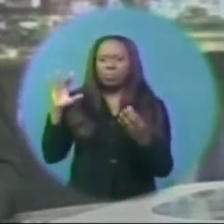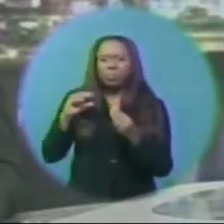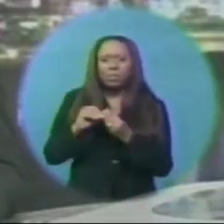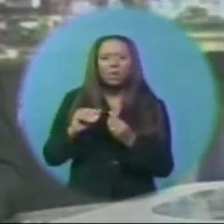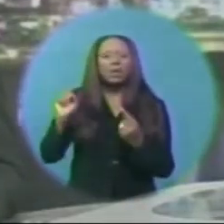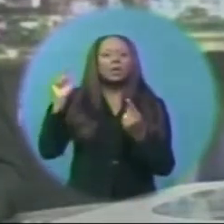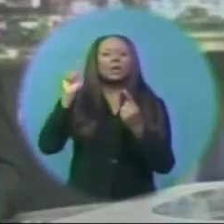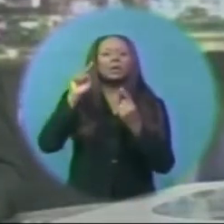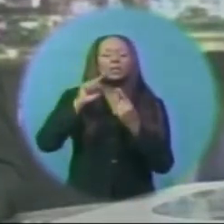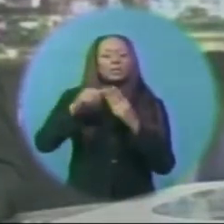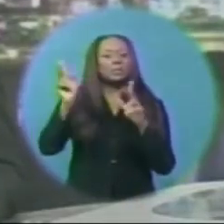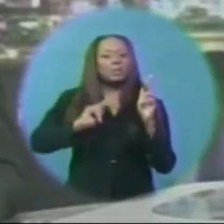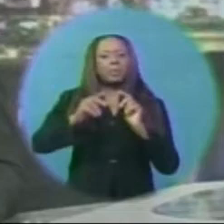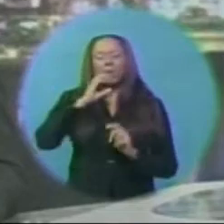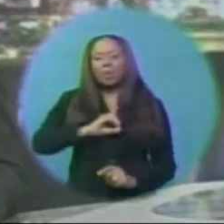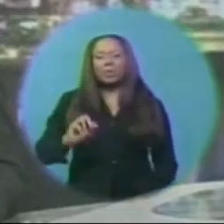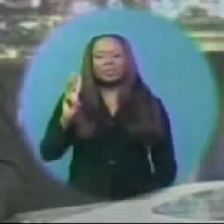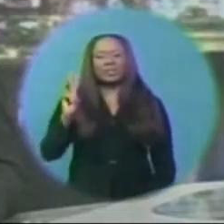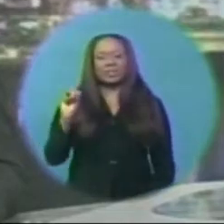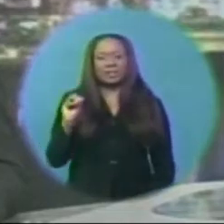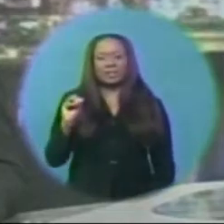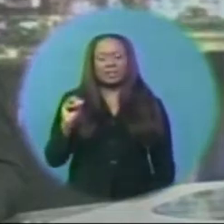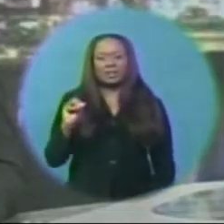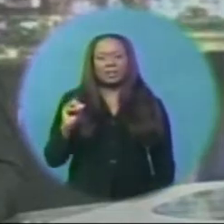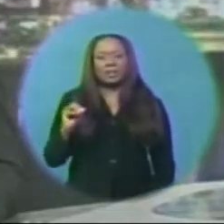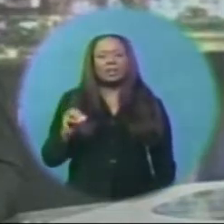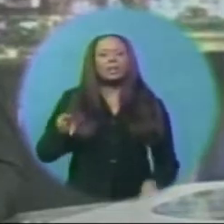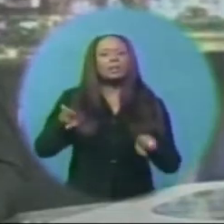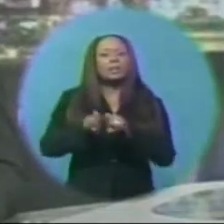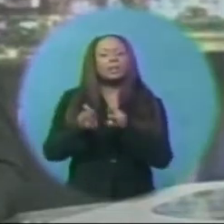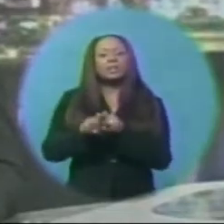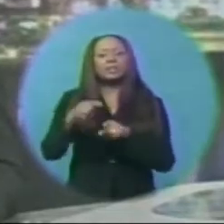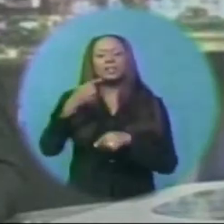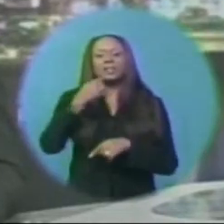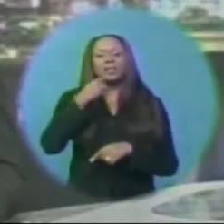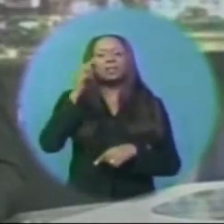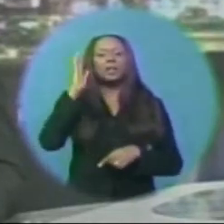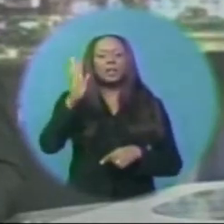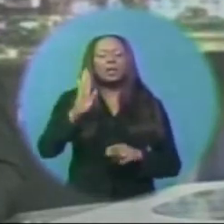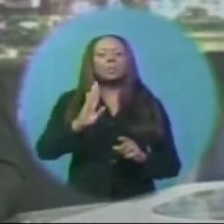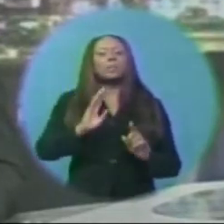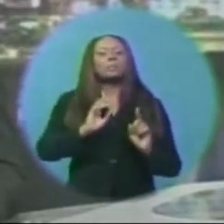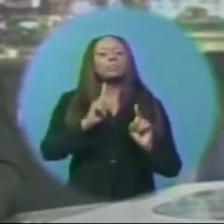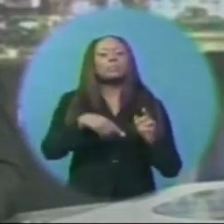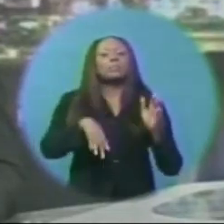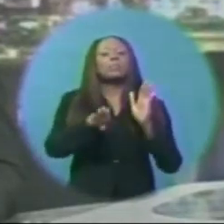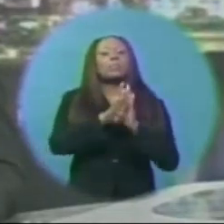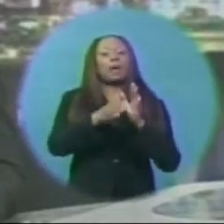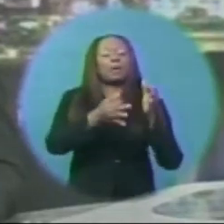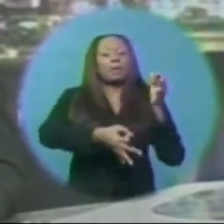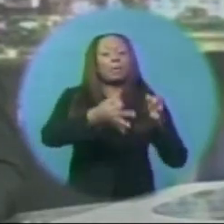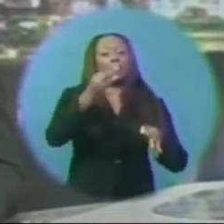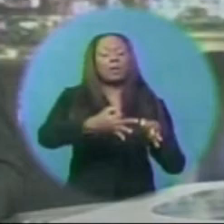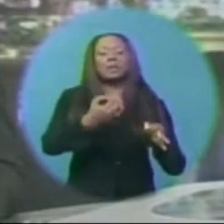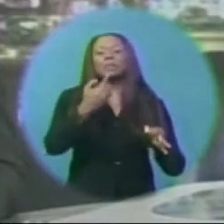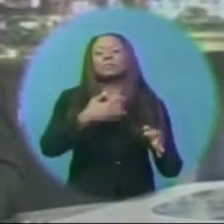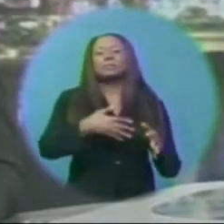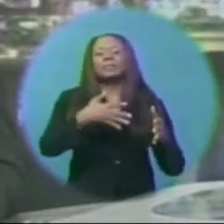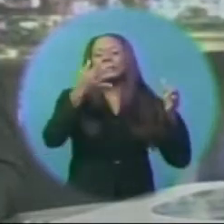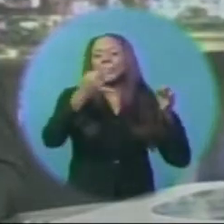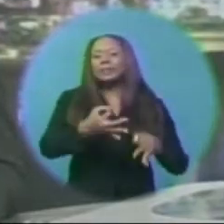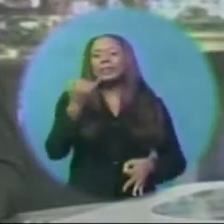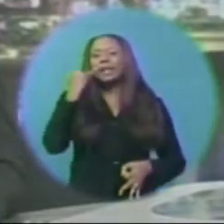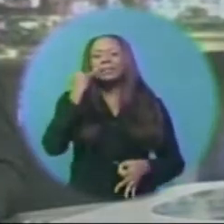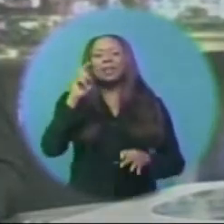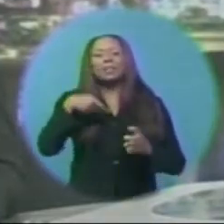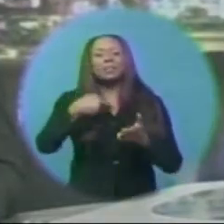The BIDC has also indicated that it will appeal the order, which will determine whether it will pay the pensions and gratuity up to age 67.